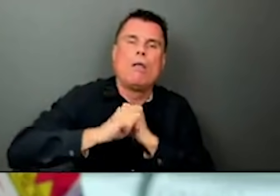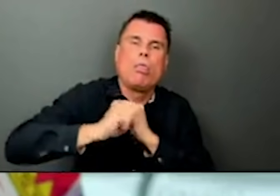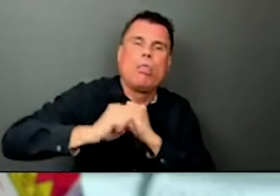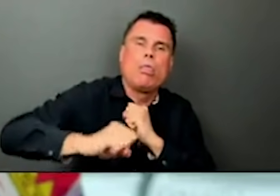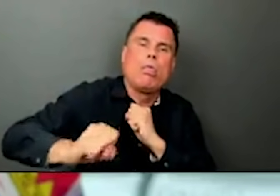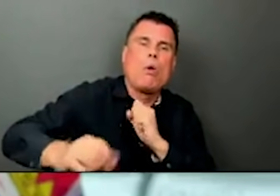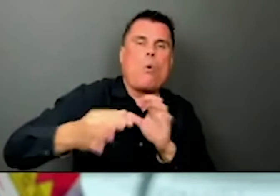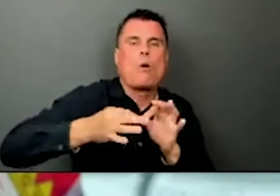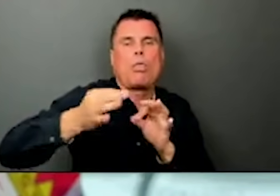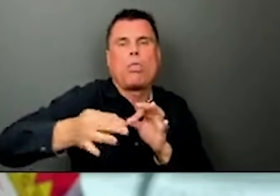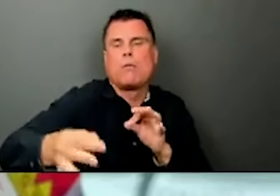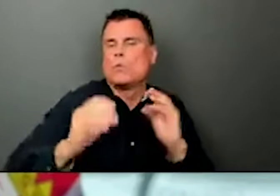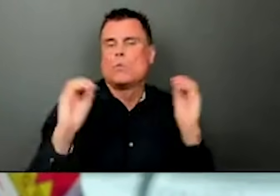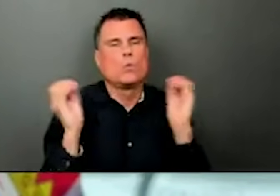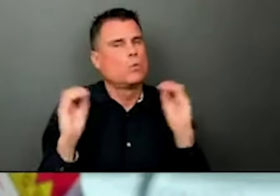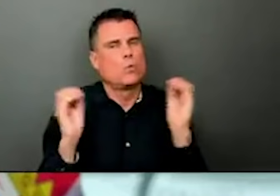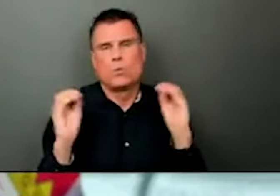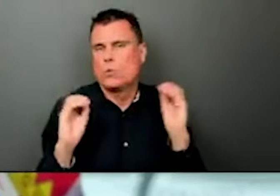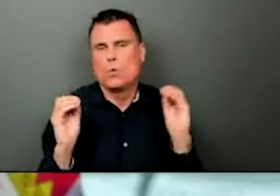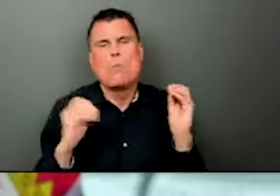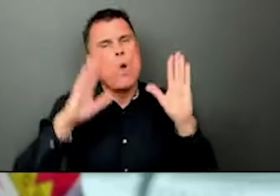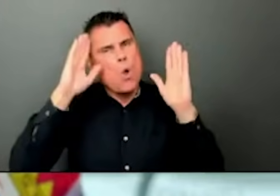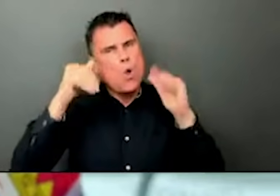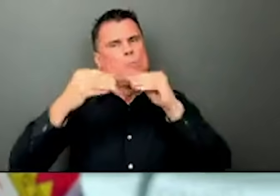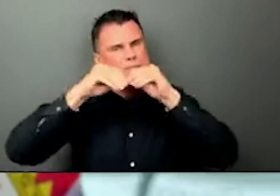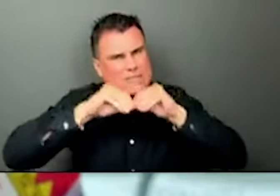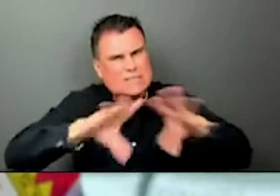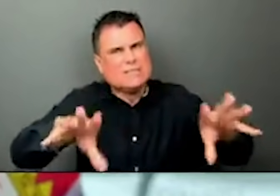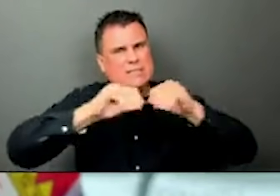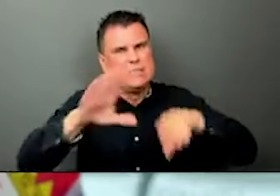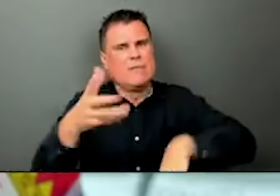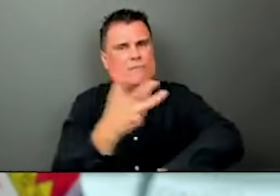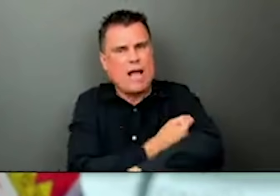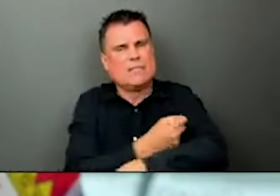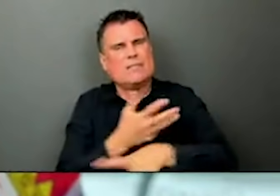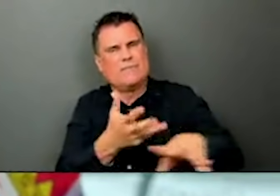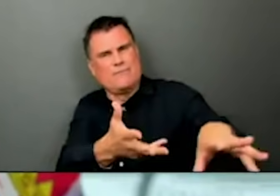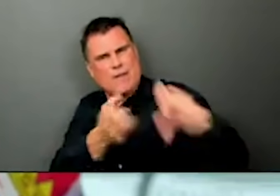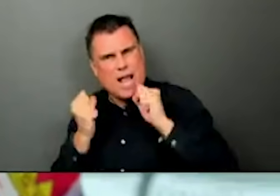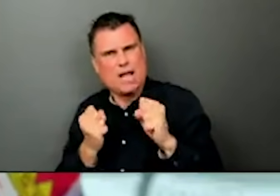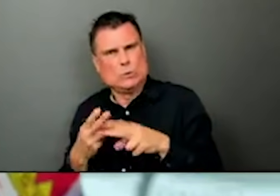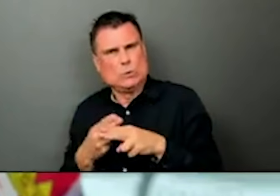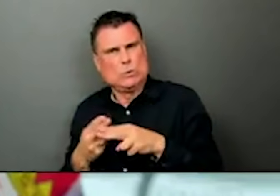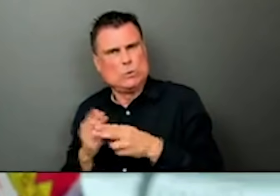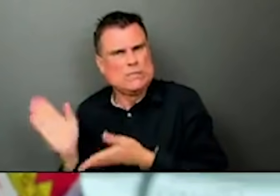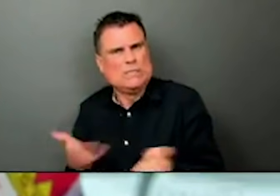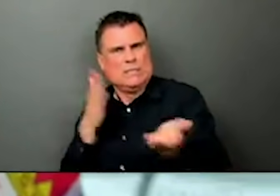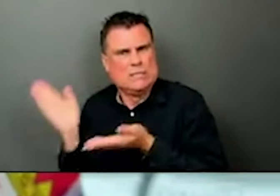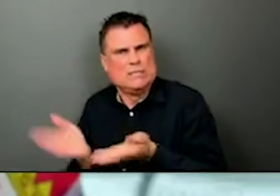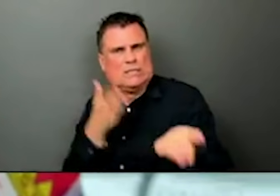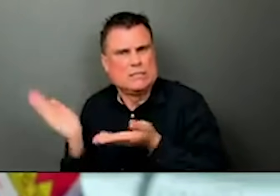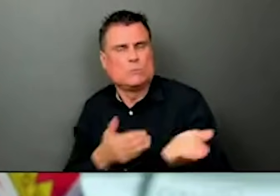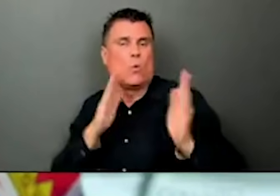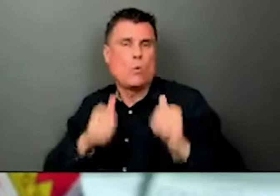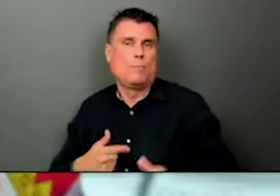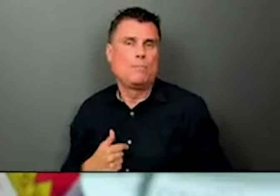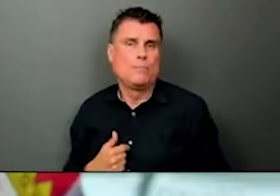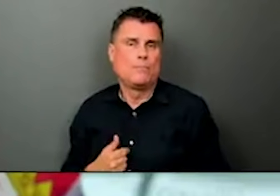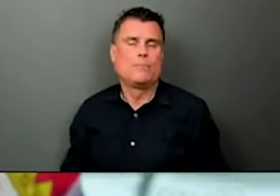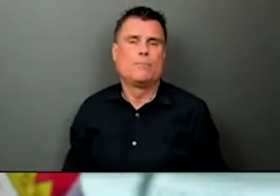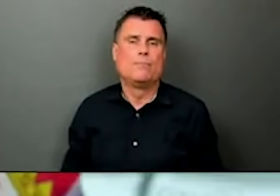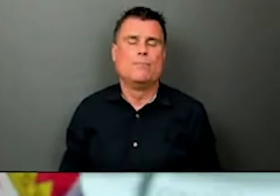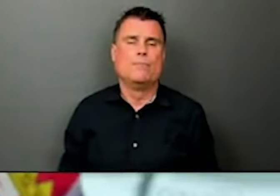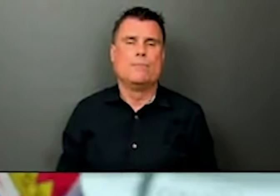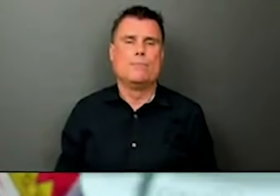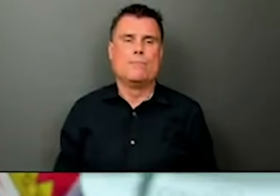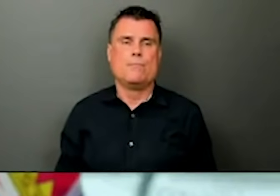same. We hope to deliver the vaccine to people as fast as possible, and people are hoping to receive it as fast as possible. And I think